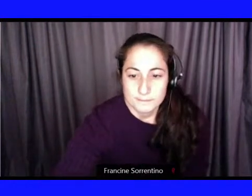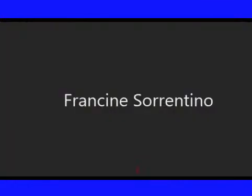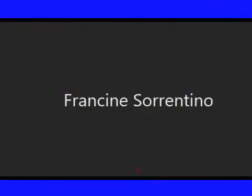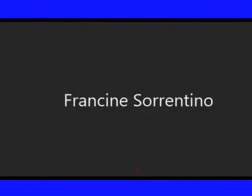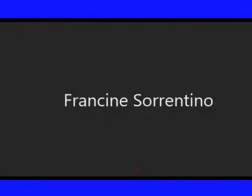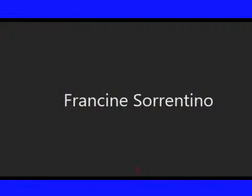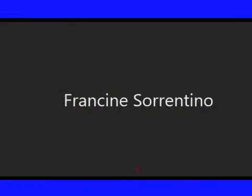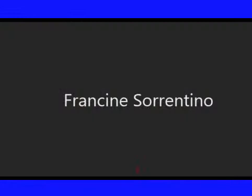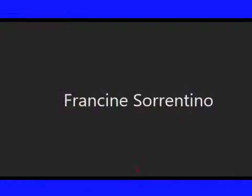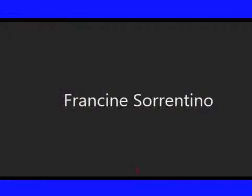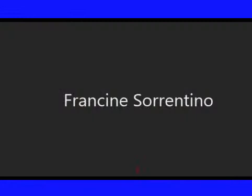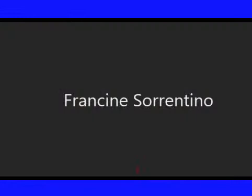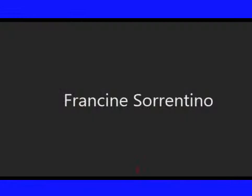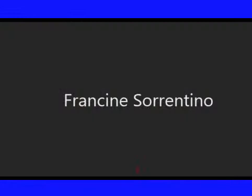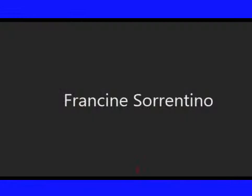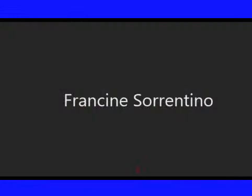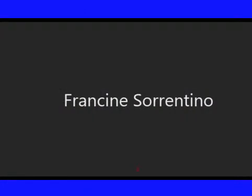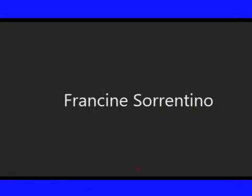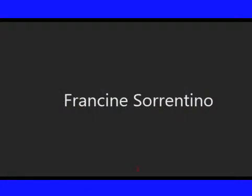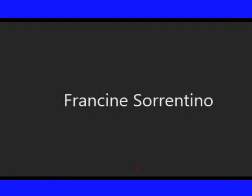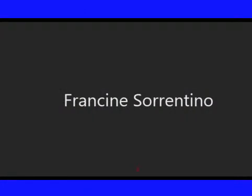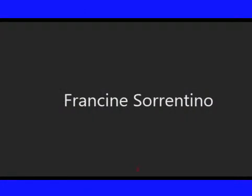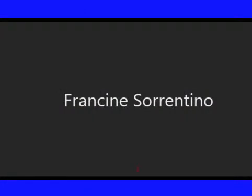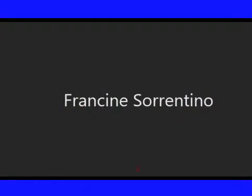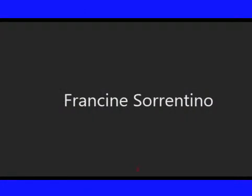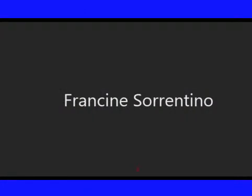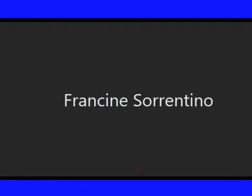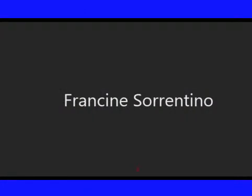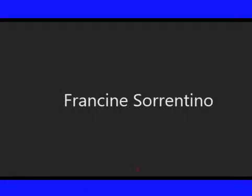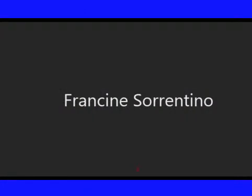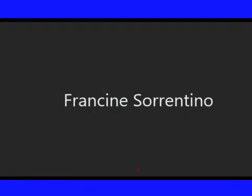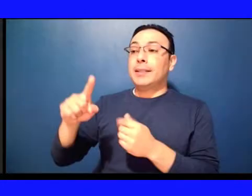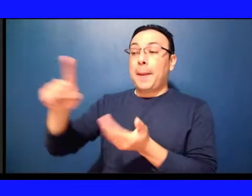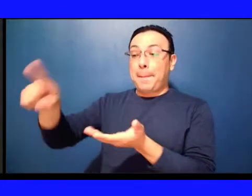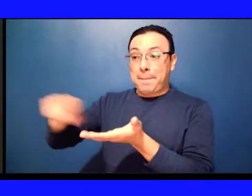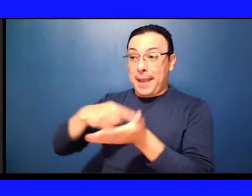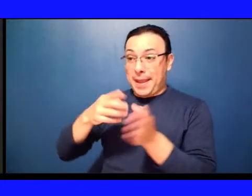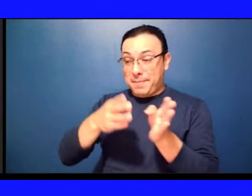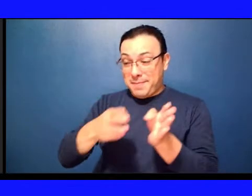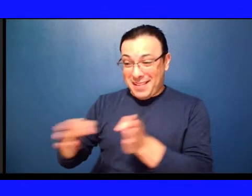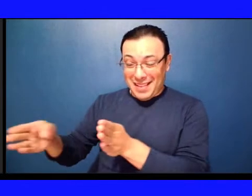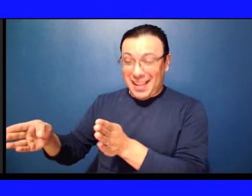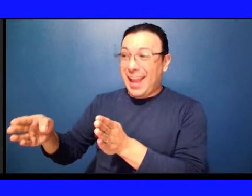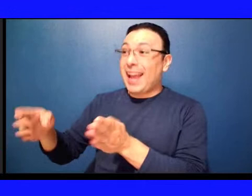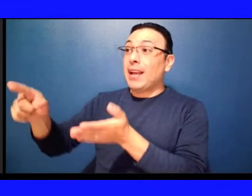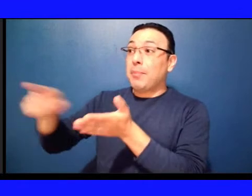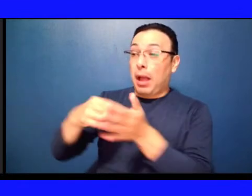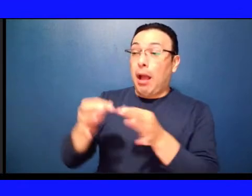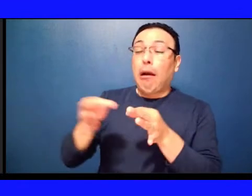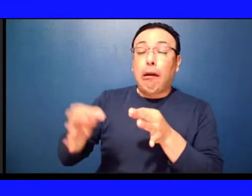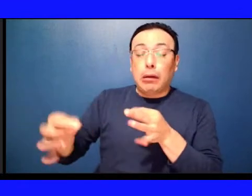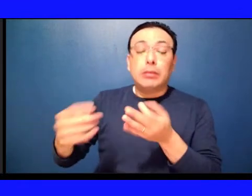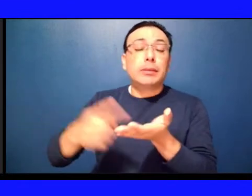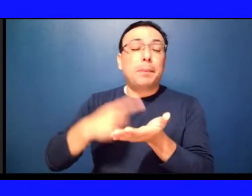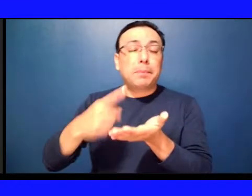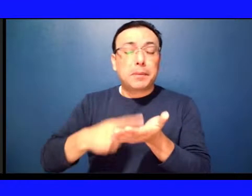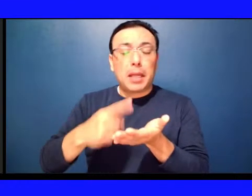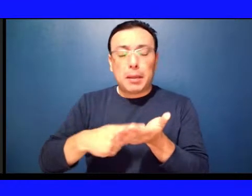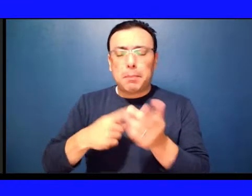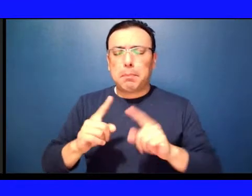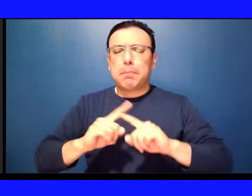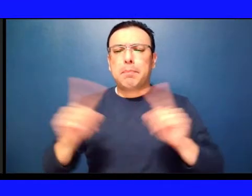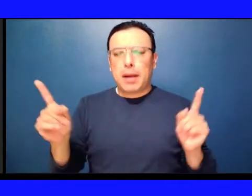metric, total wellness encounters. So a reminder, these are one-on-one debriefs, H3 debriefs, group debriefs,